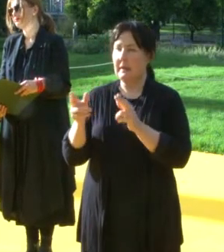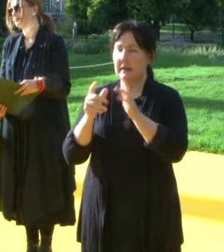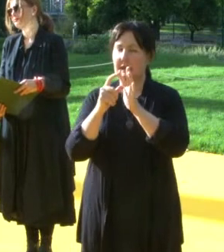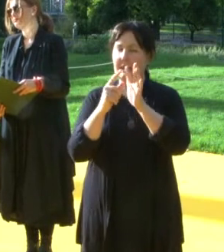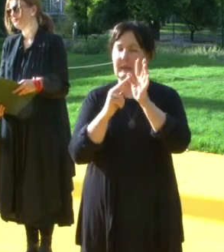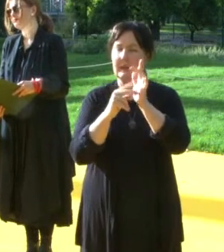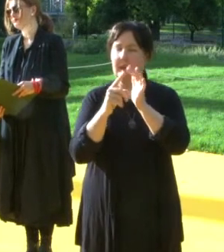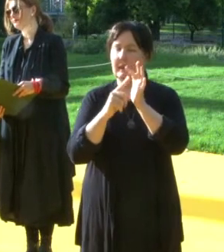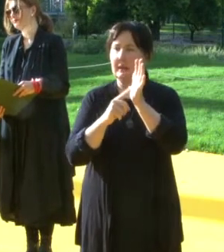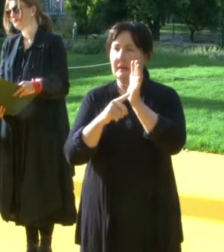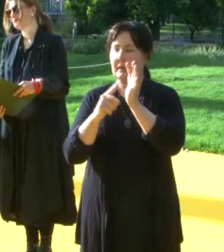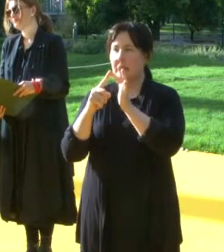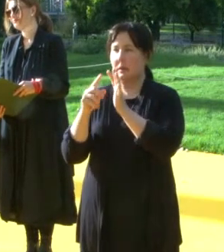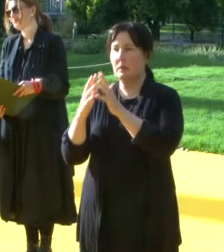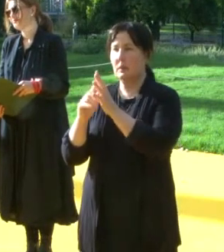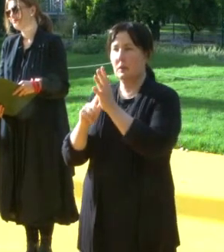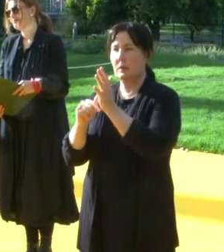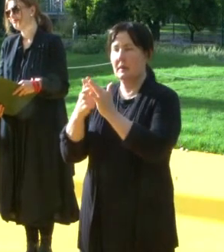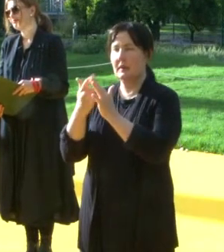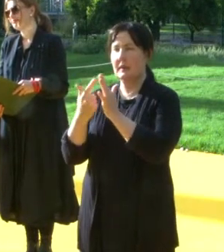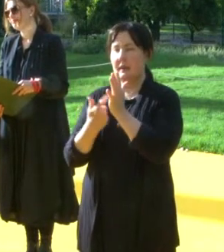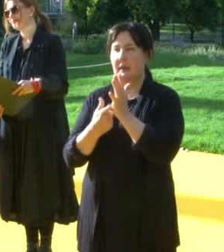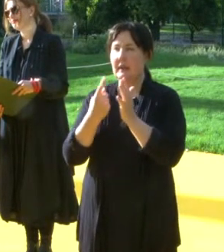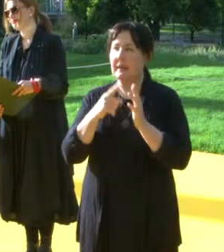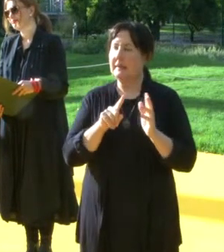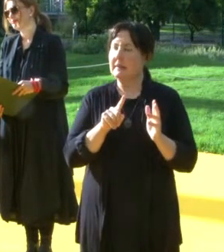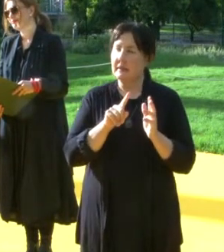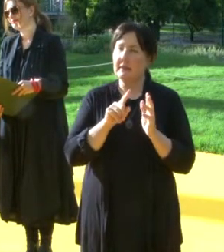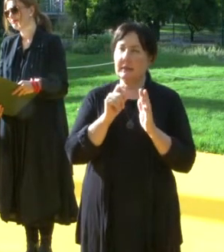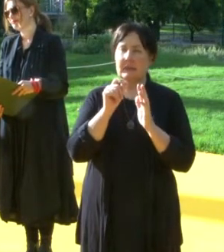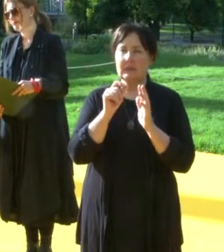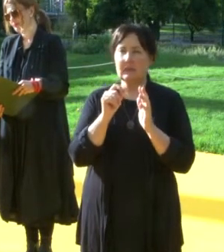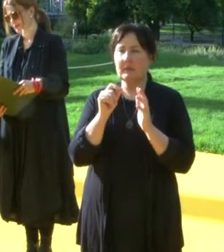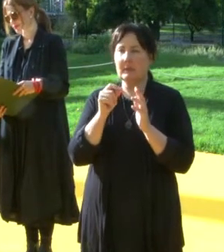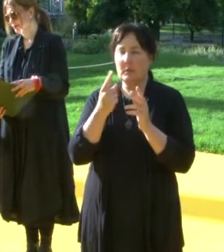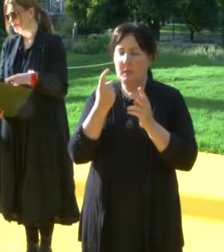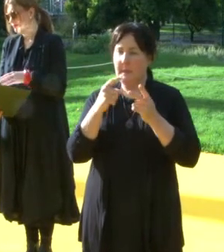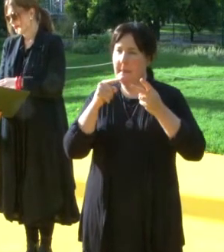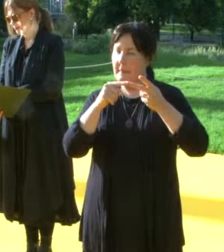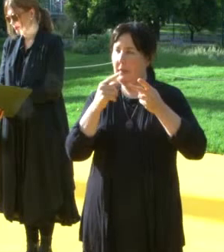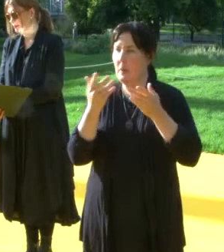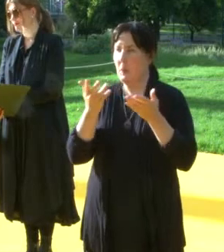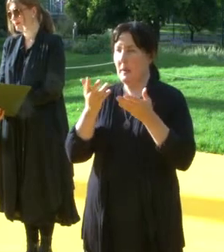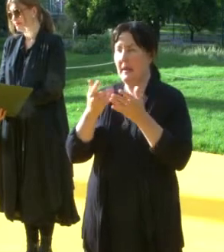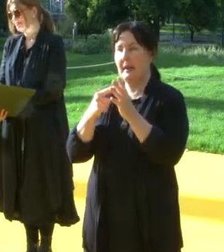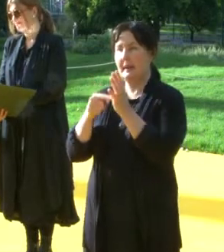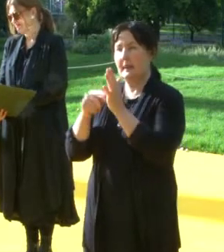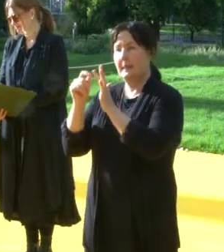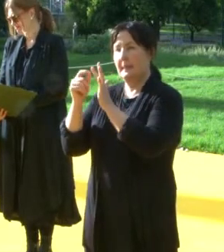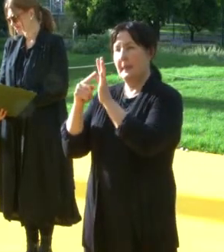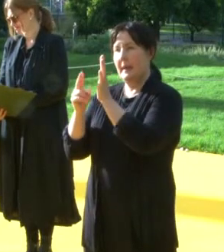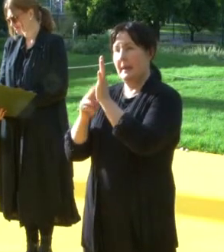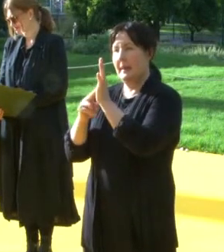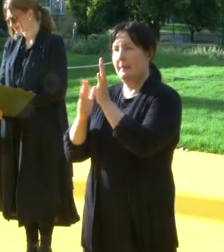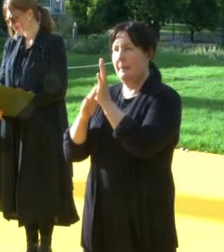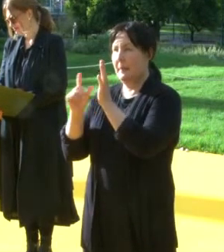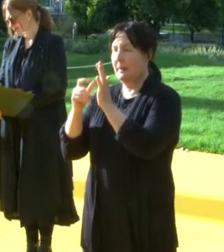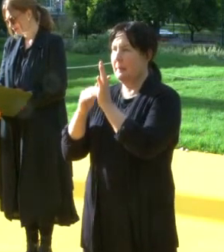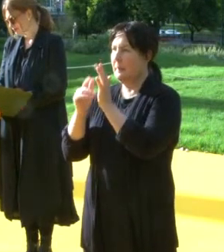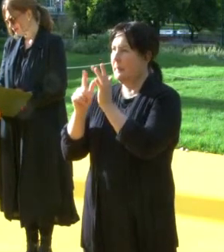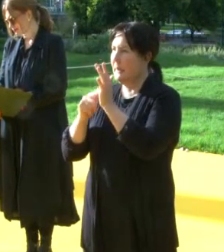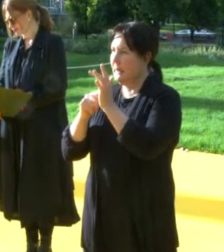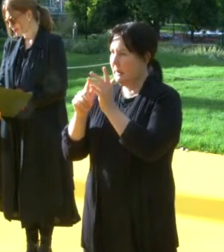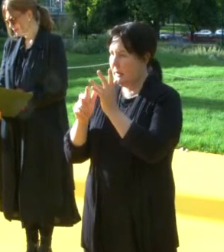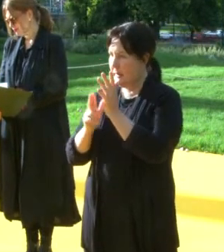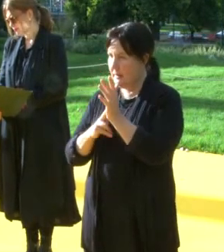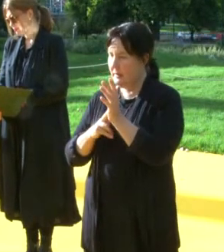publicist Claire Keary at Pan Macmillan, who have both been generous and gentle with me as a first-time author. The Sweatshop family